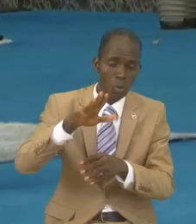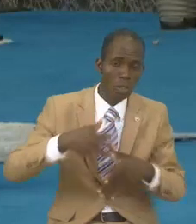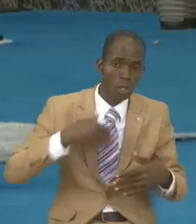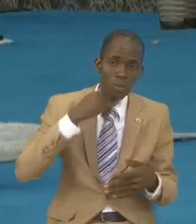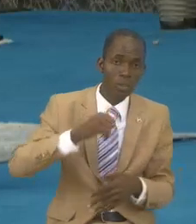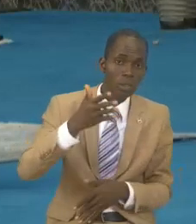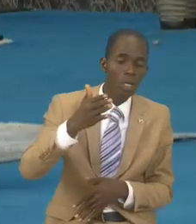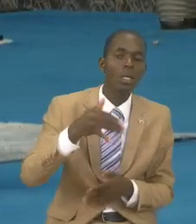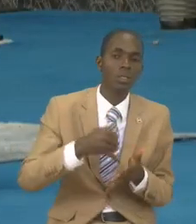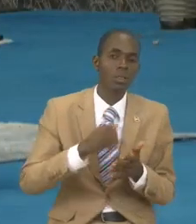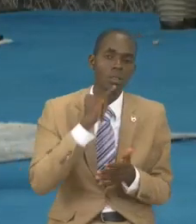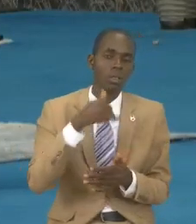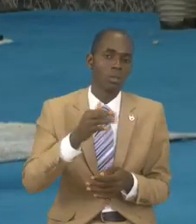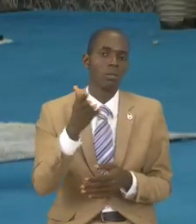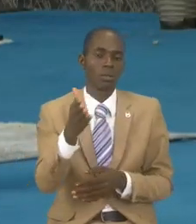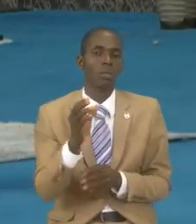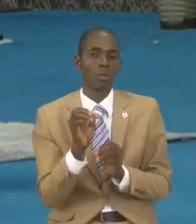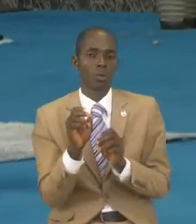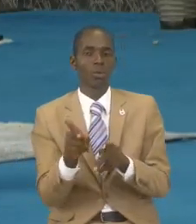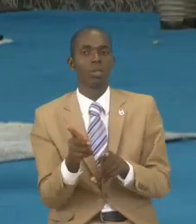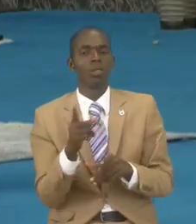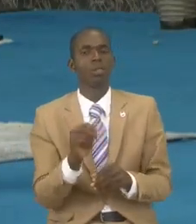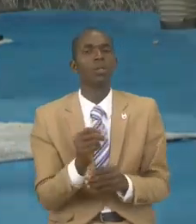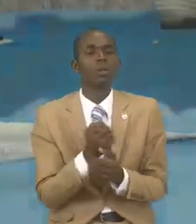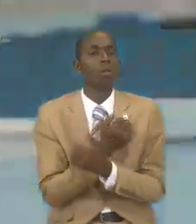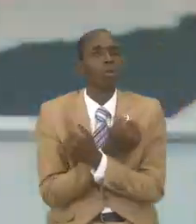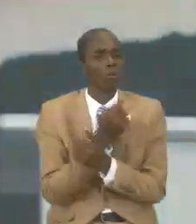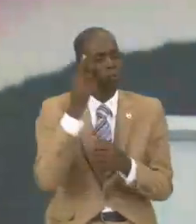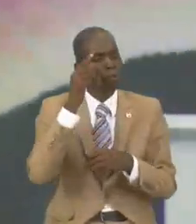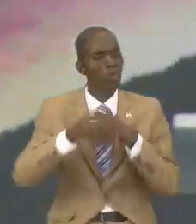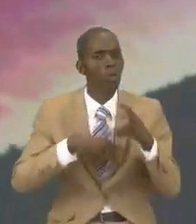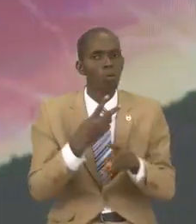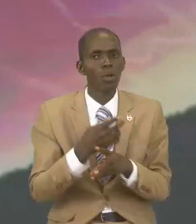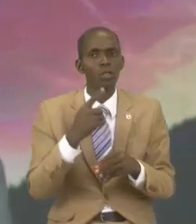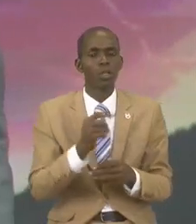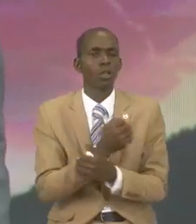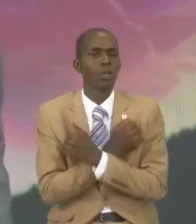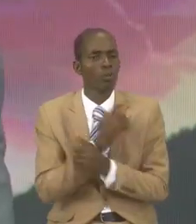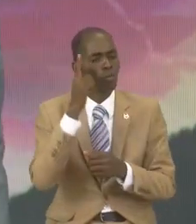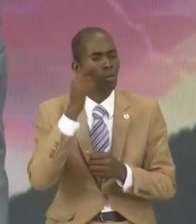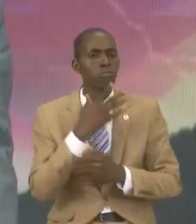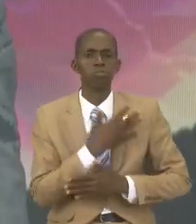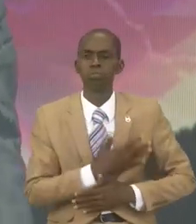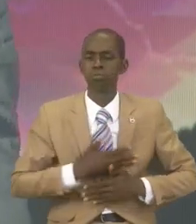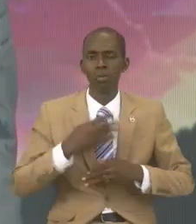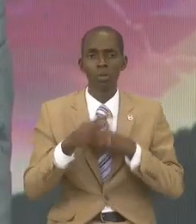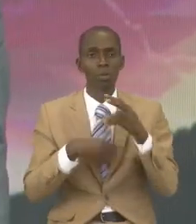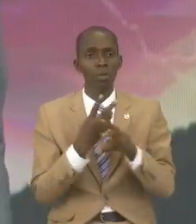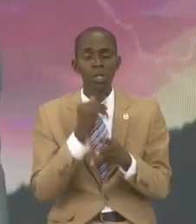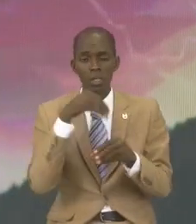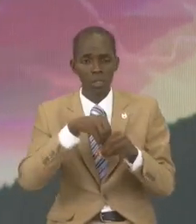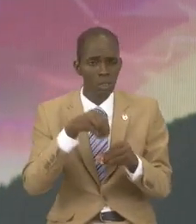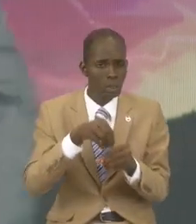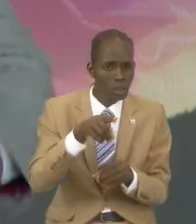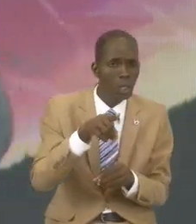have it. The love of the world and the love of the pleasure of the flesh is still there. I can get